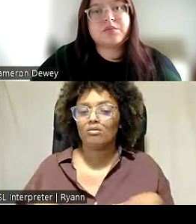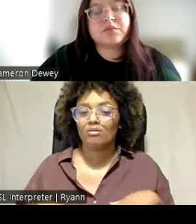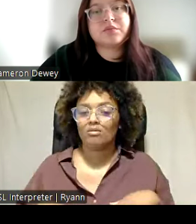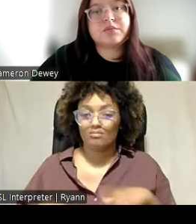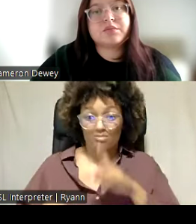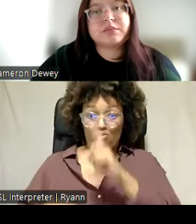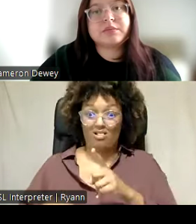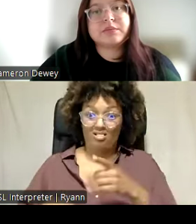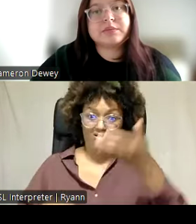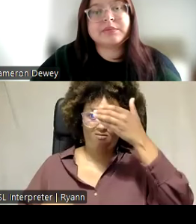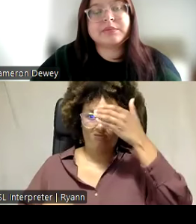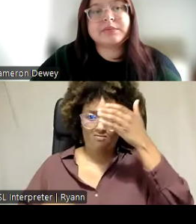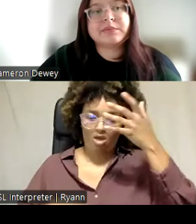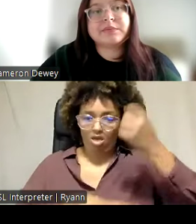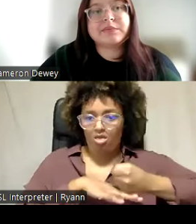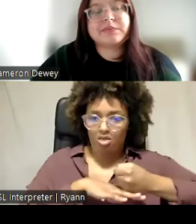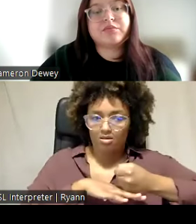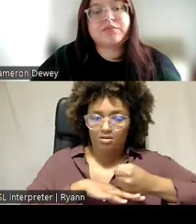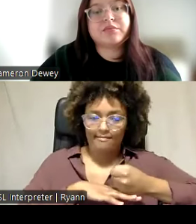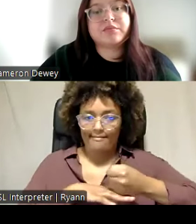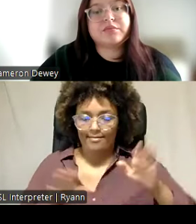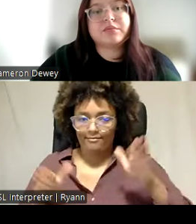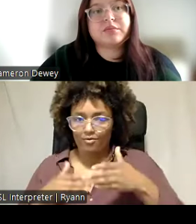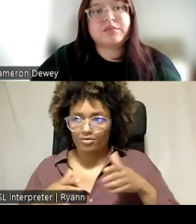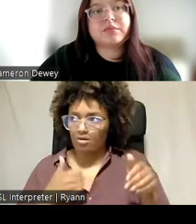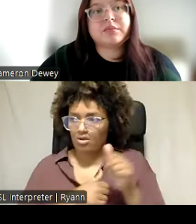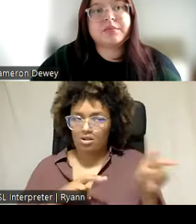other functioning from making a different sort of decision.